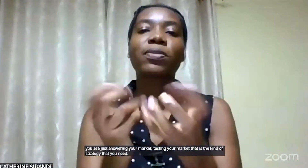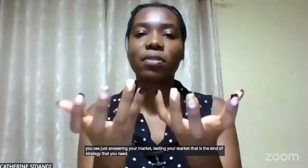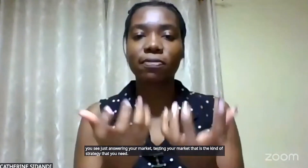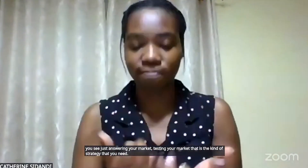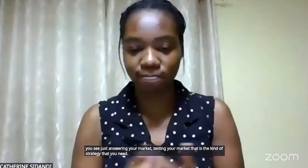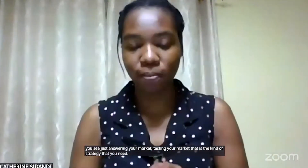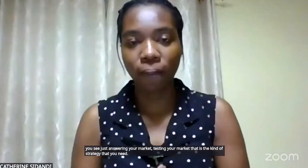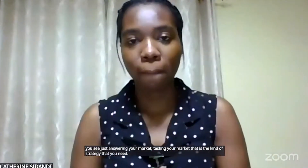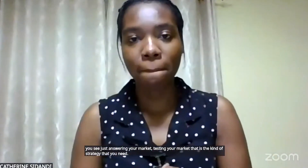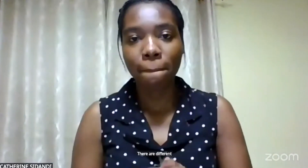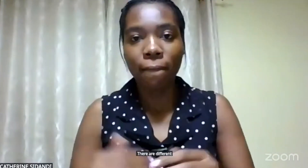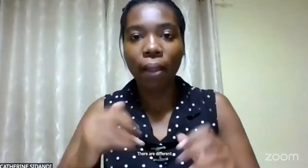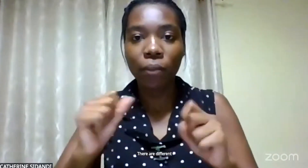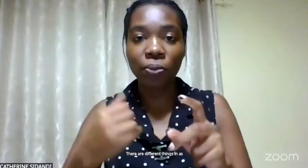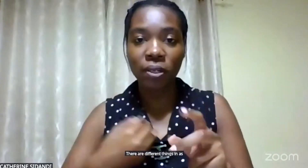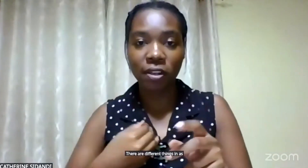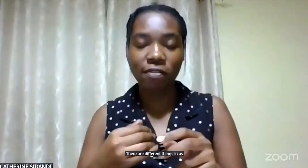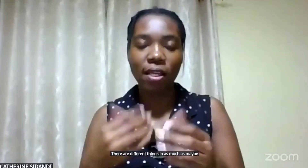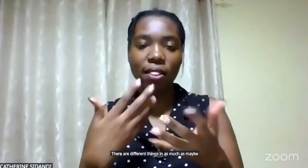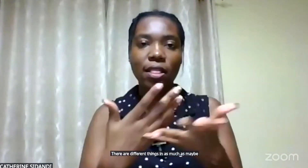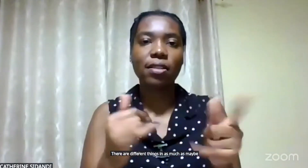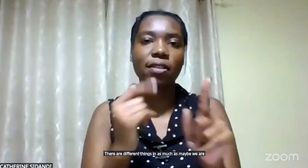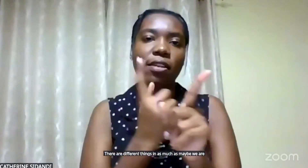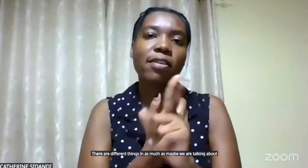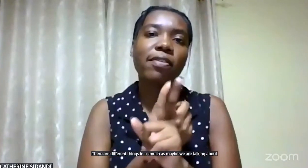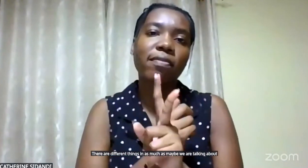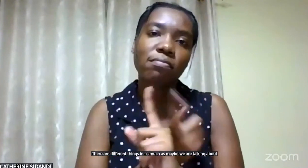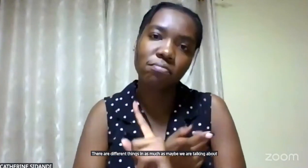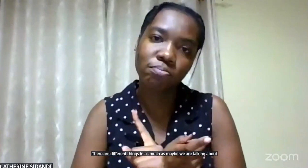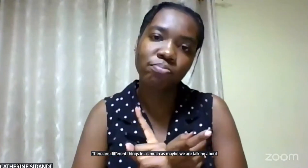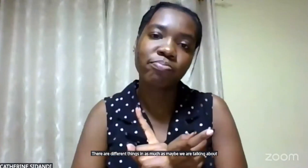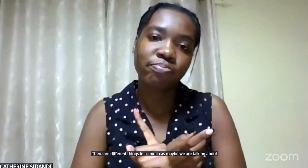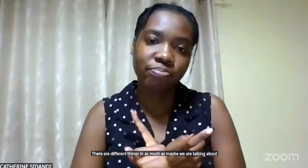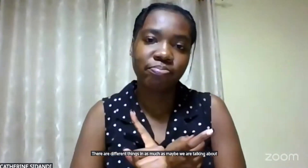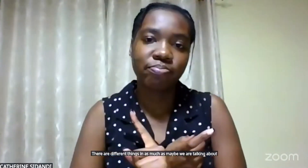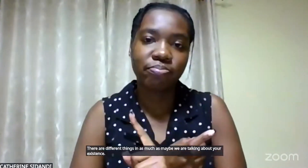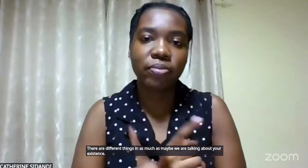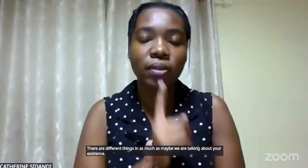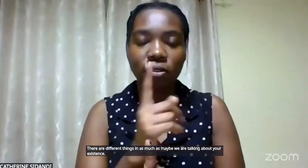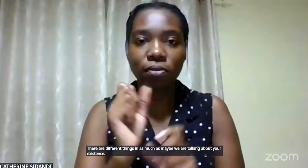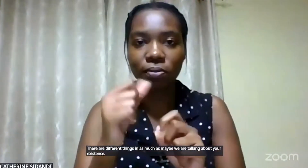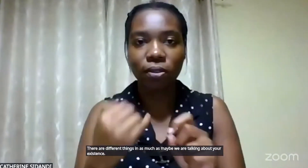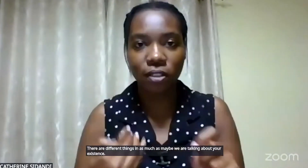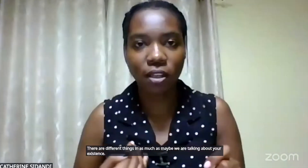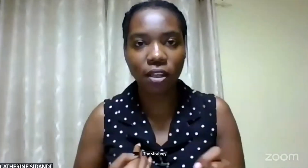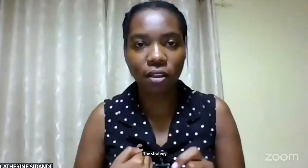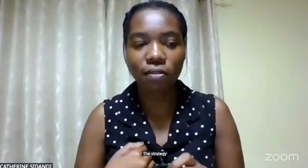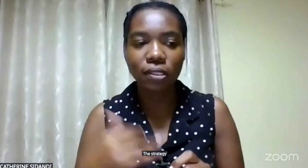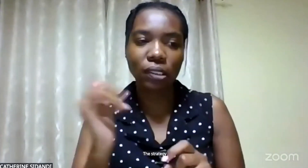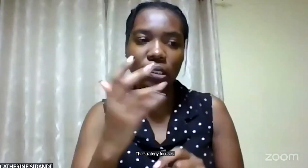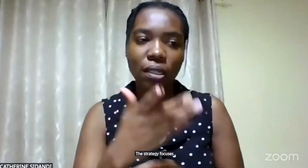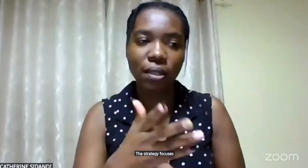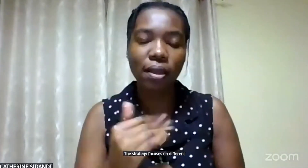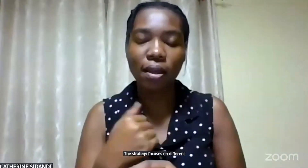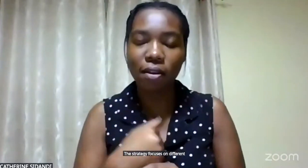different things, in as much as maybe we are talking about your existence. Strategy focuses on different things.